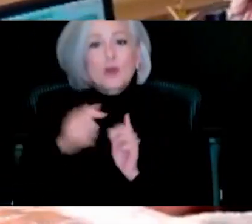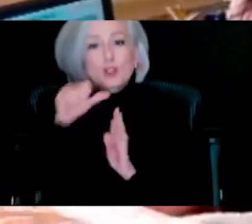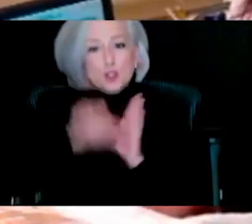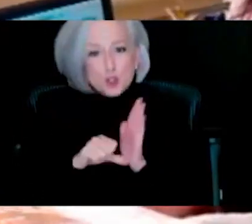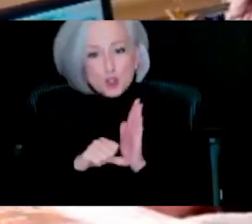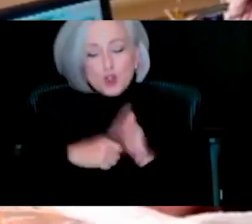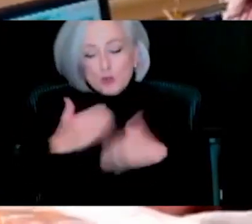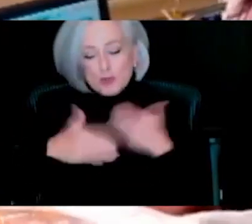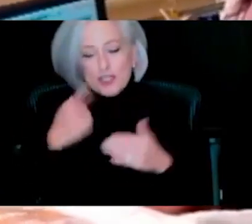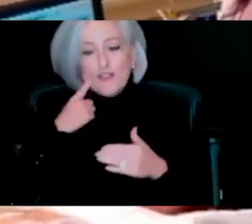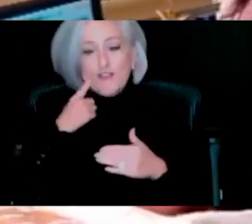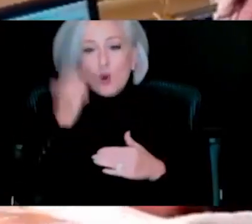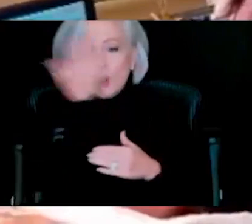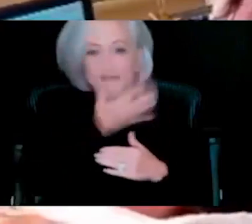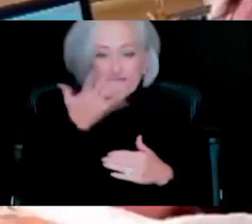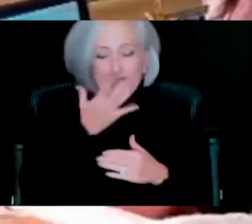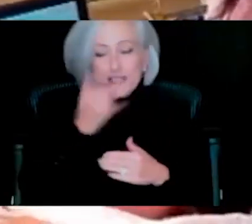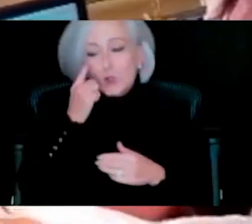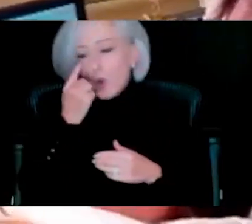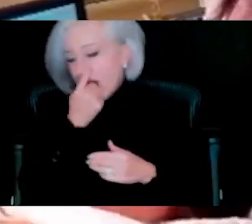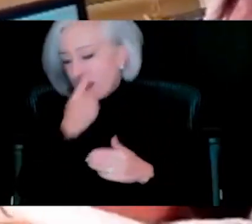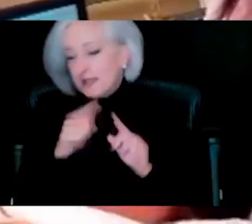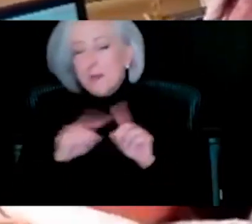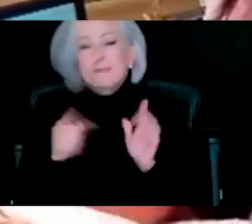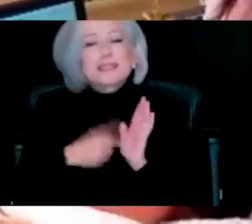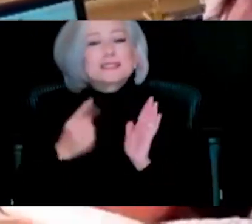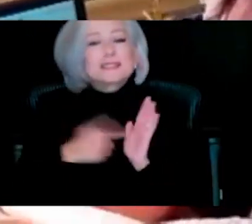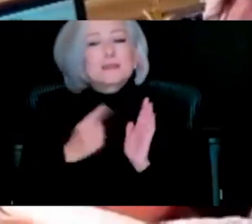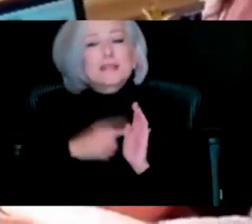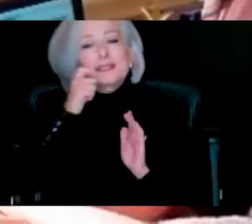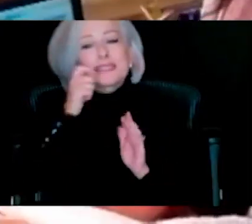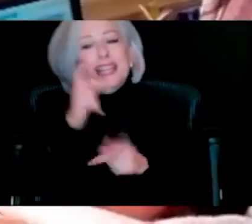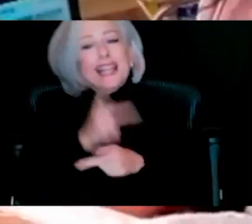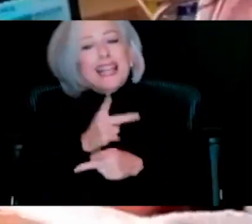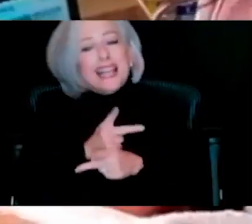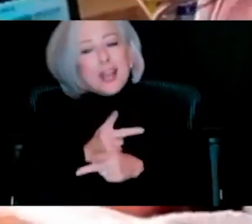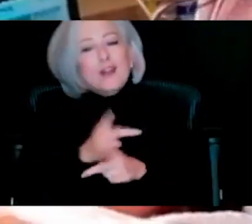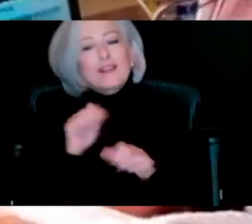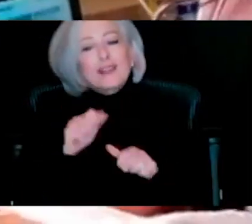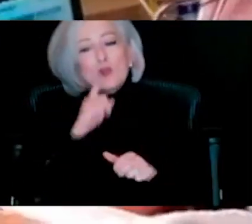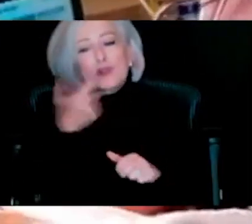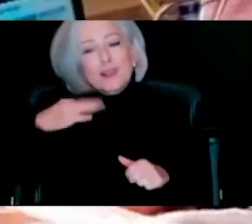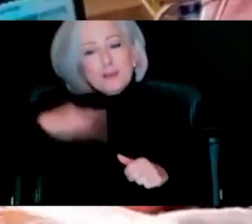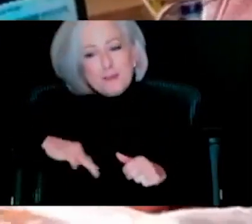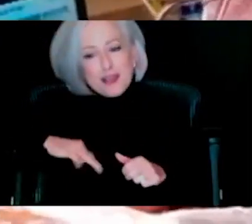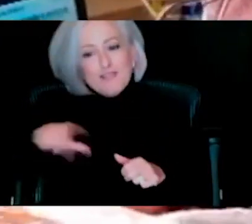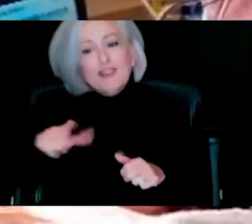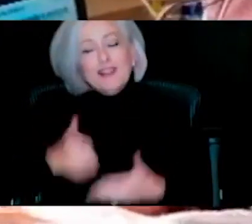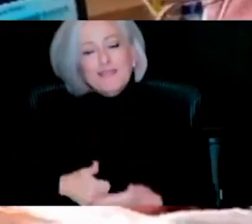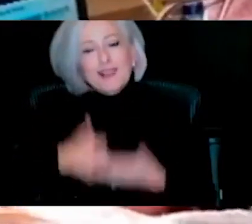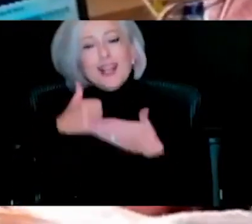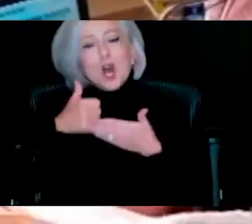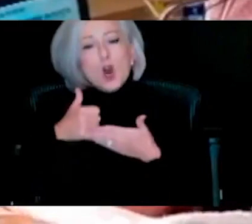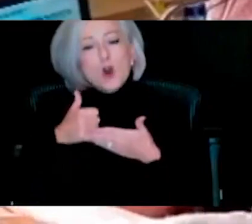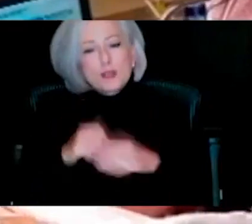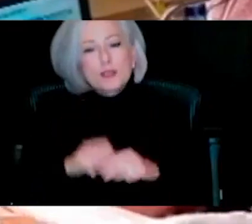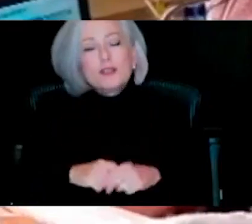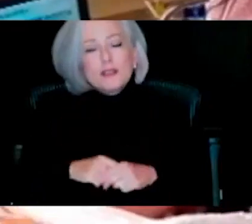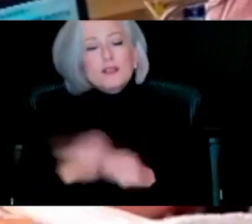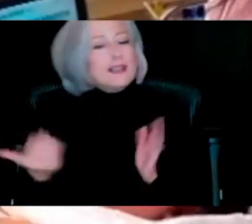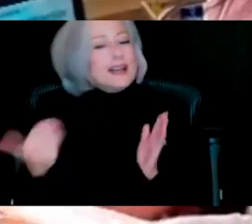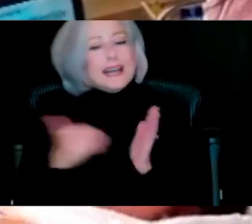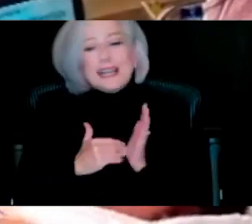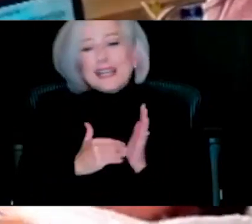And, sometimes just doing a little bit of skincare can be really beneficial and rejuvenating. But, again,